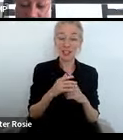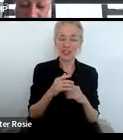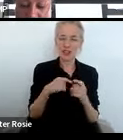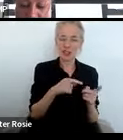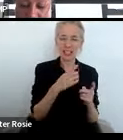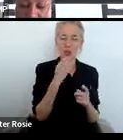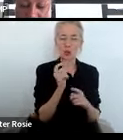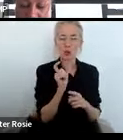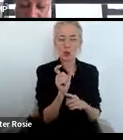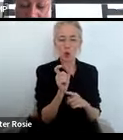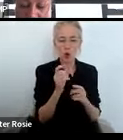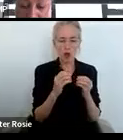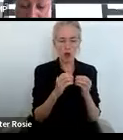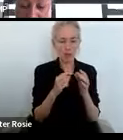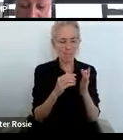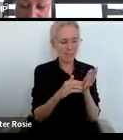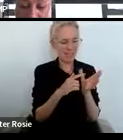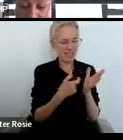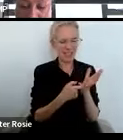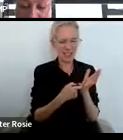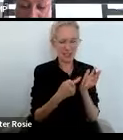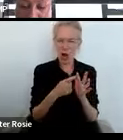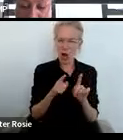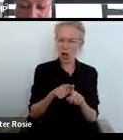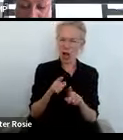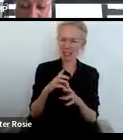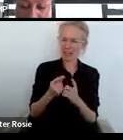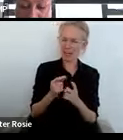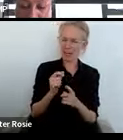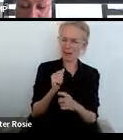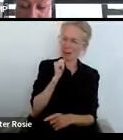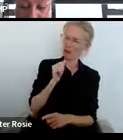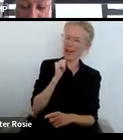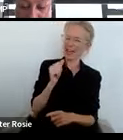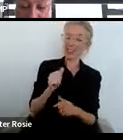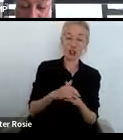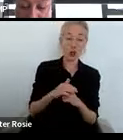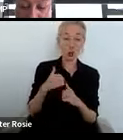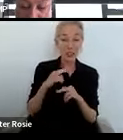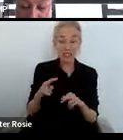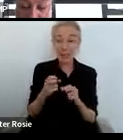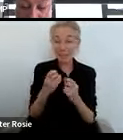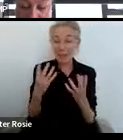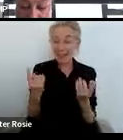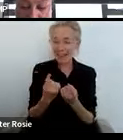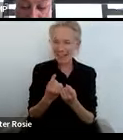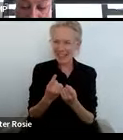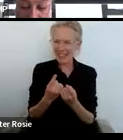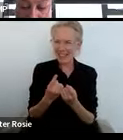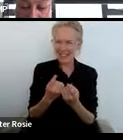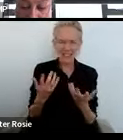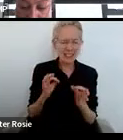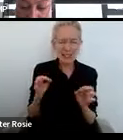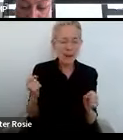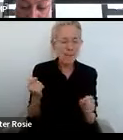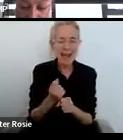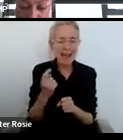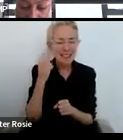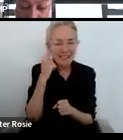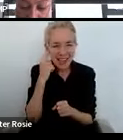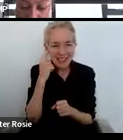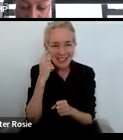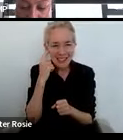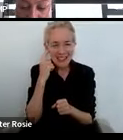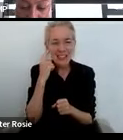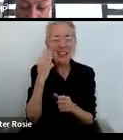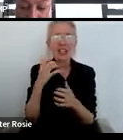can only look at as bizarre. So often they can be resolved with common sense, but we need more than common sense for these things to be resolved on an ongoing